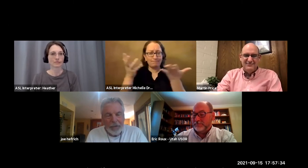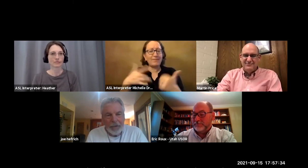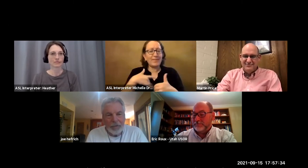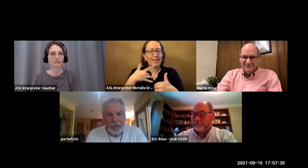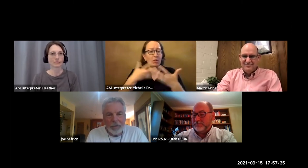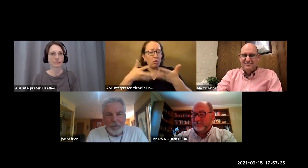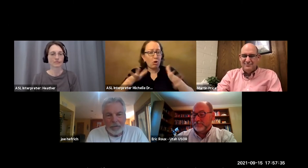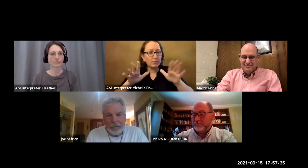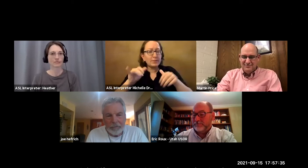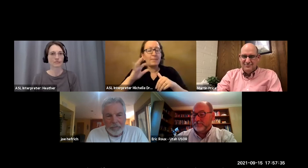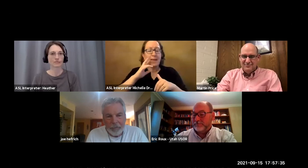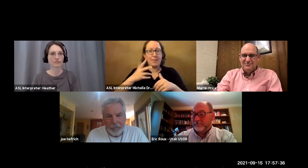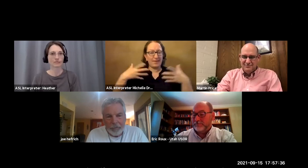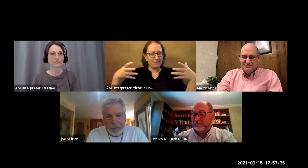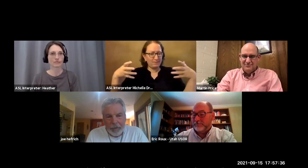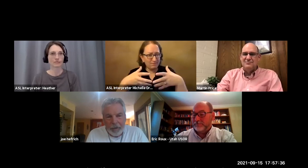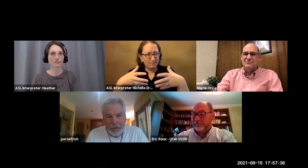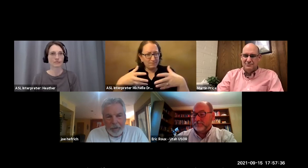if we can get together,